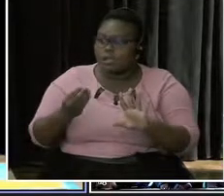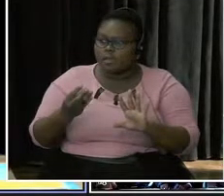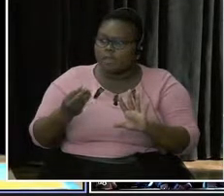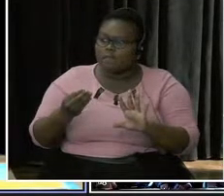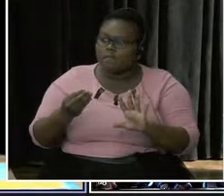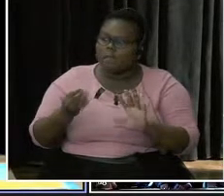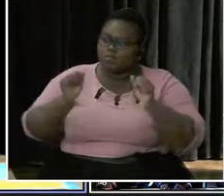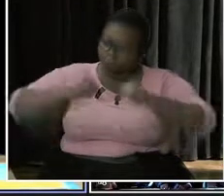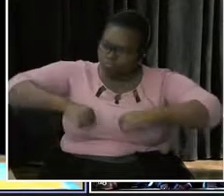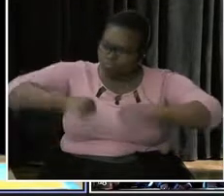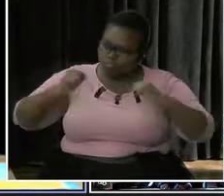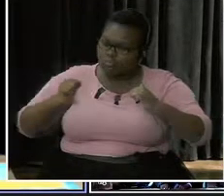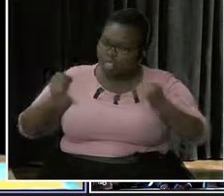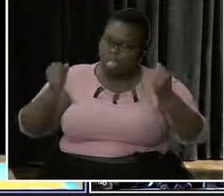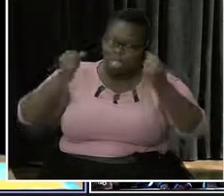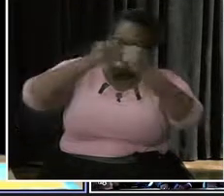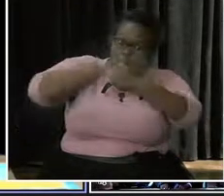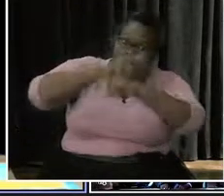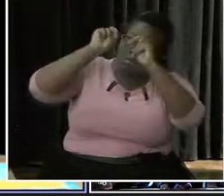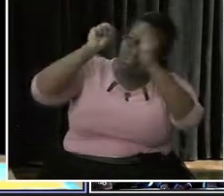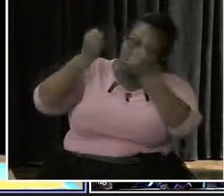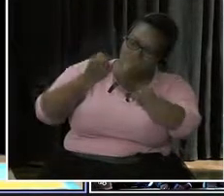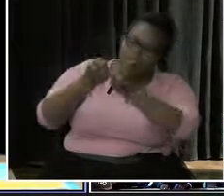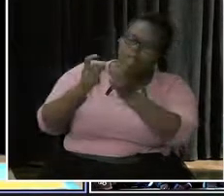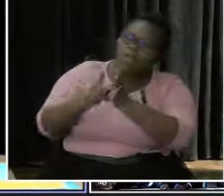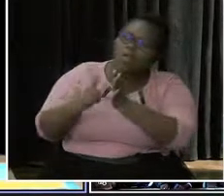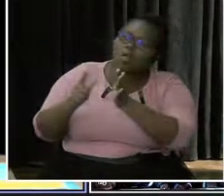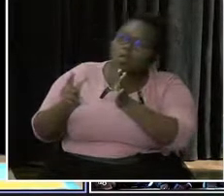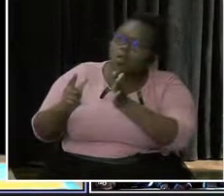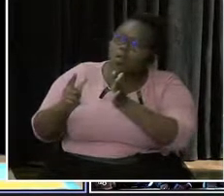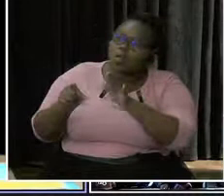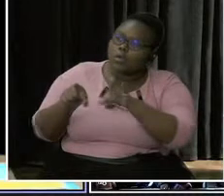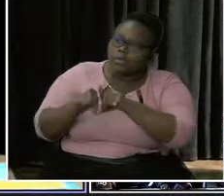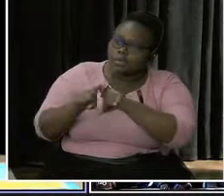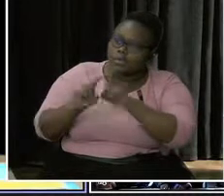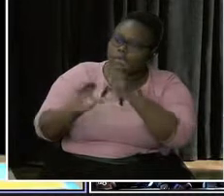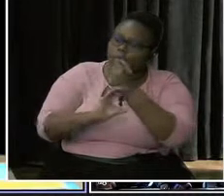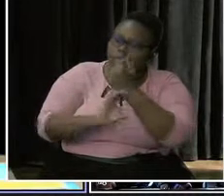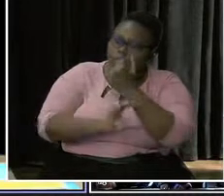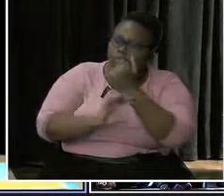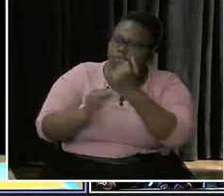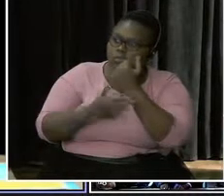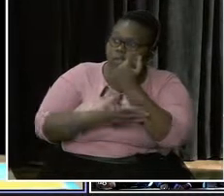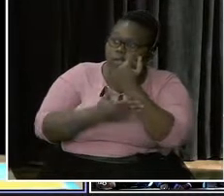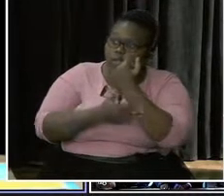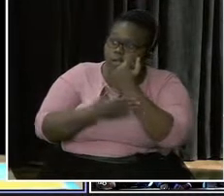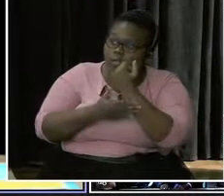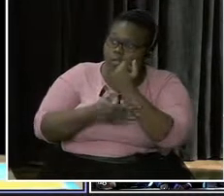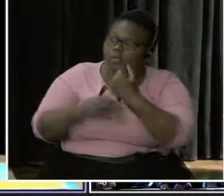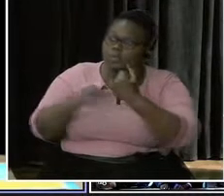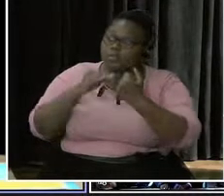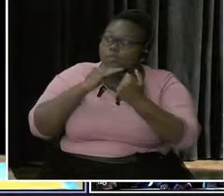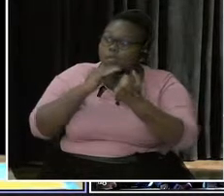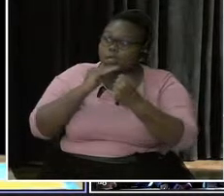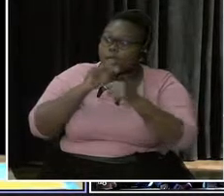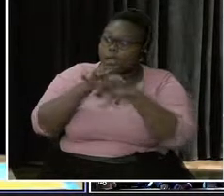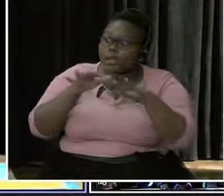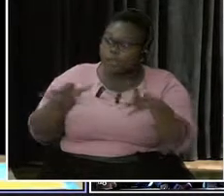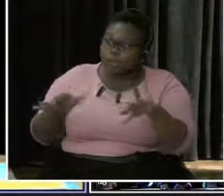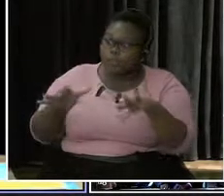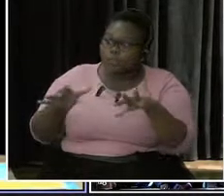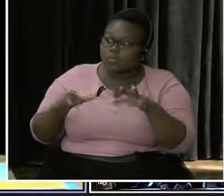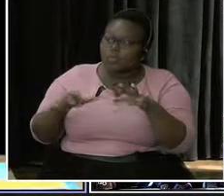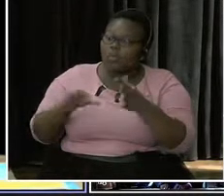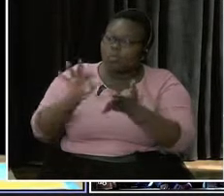to contradict national legislation as well as the constitution of the country. So those who have voted against, they are